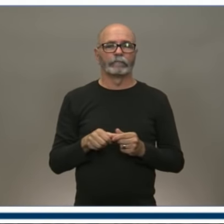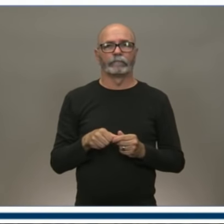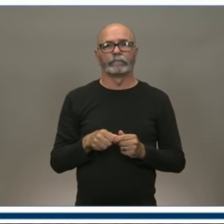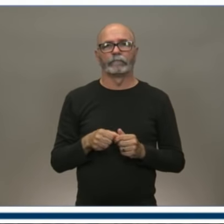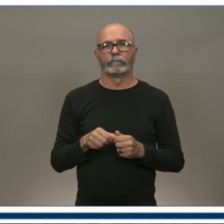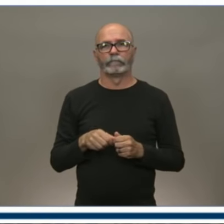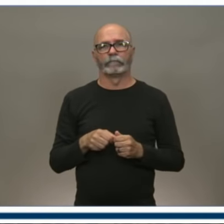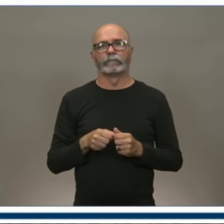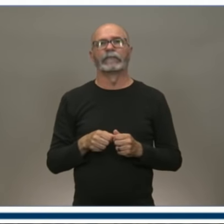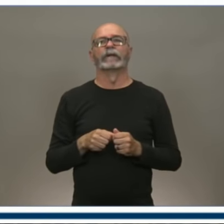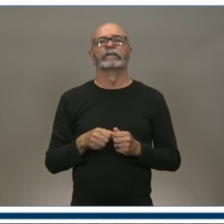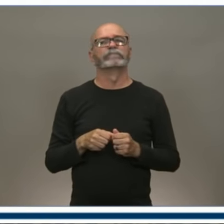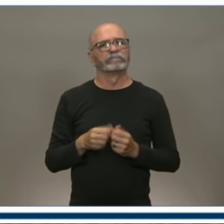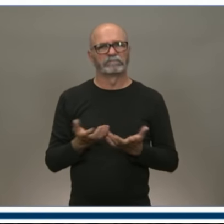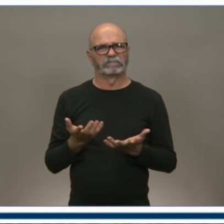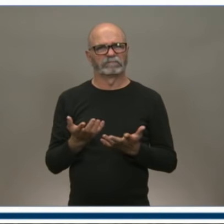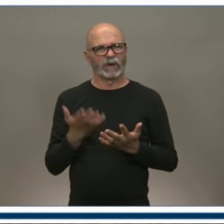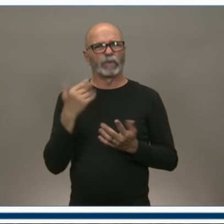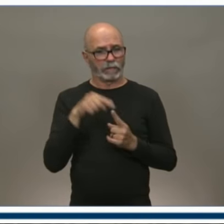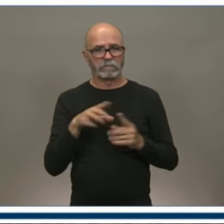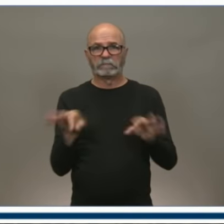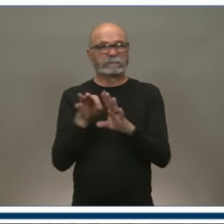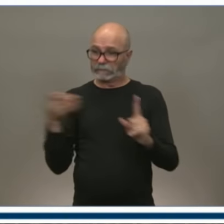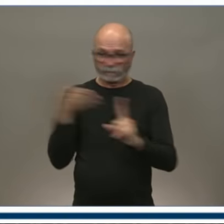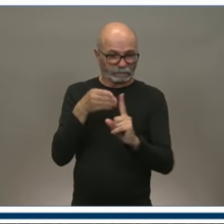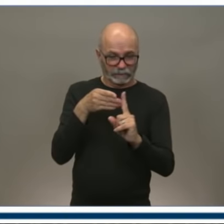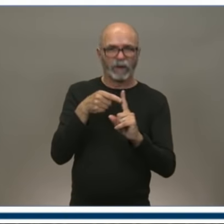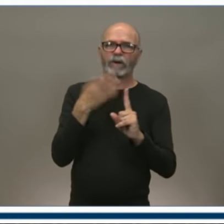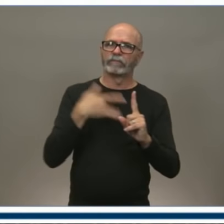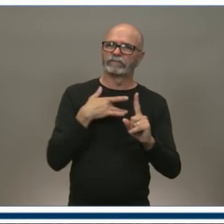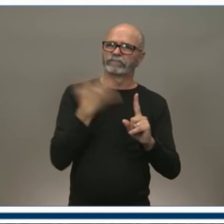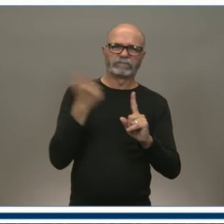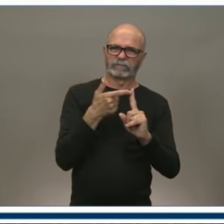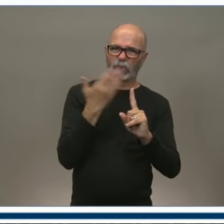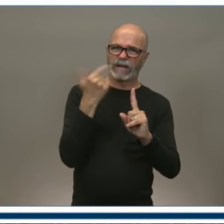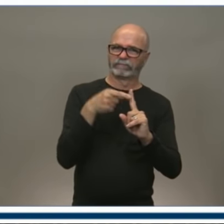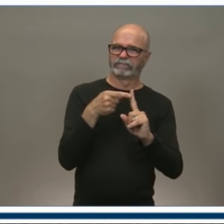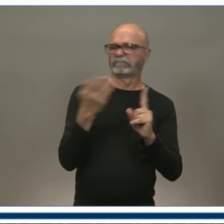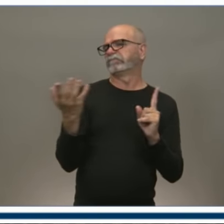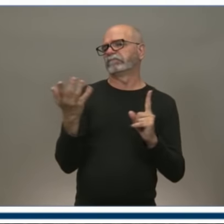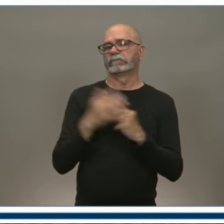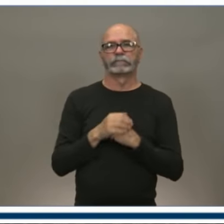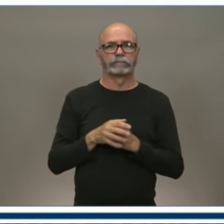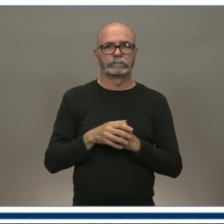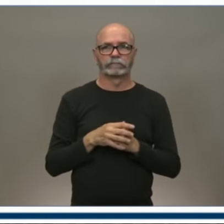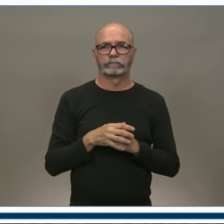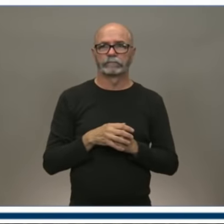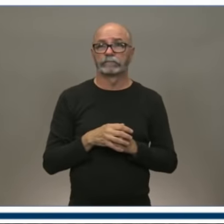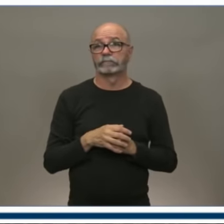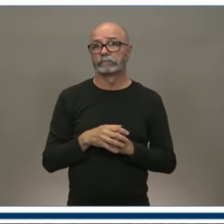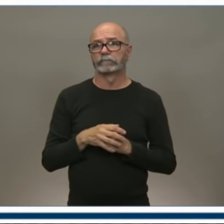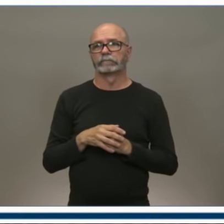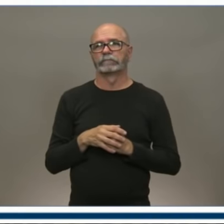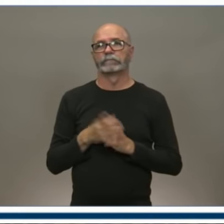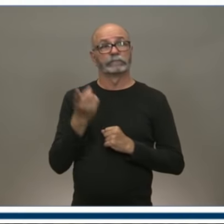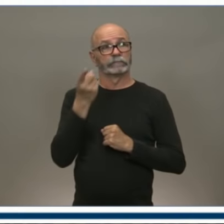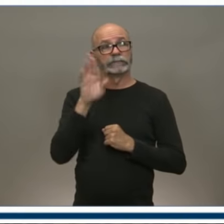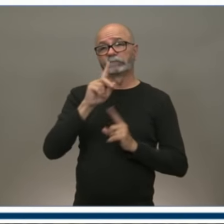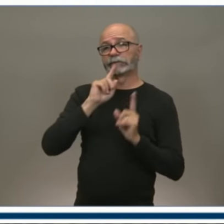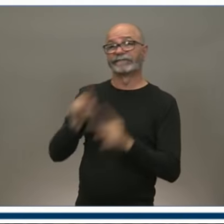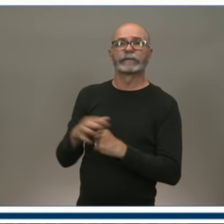What's the reason why this case is maybe suspicious to you? The fact that we're saying it's under investigation is not suspicious. Simply,